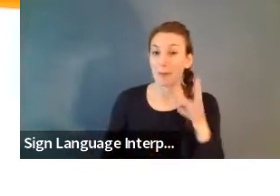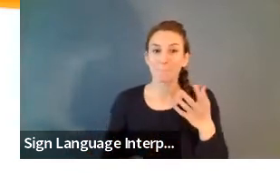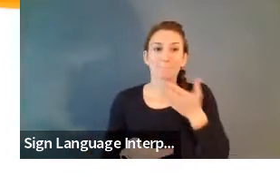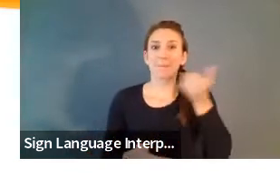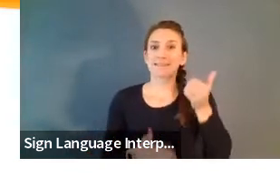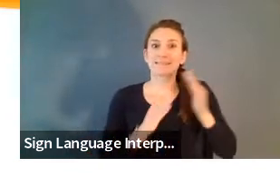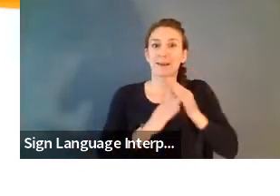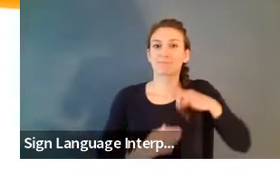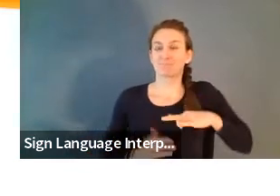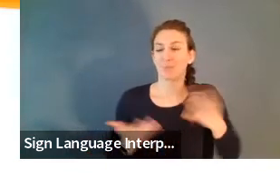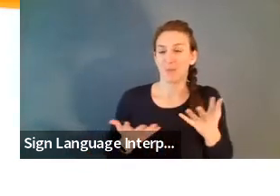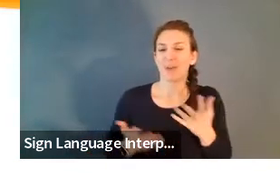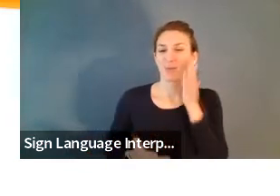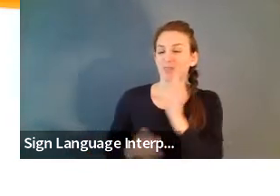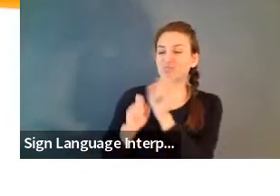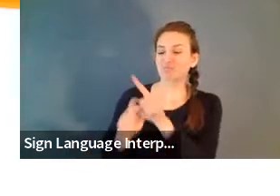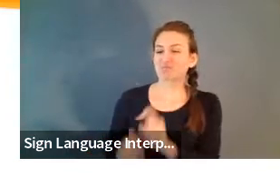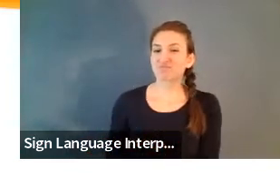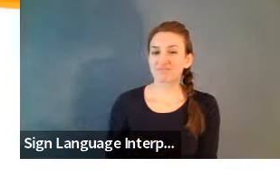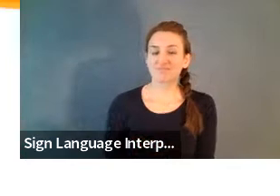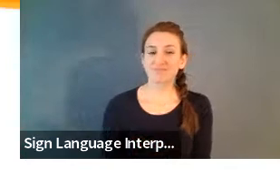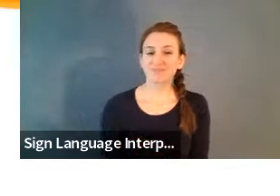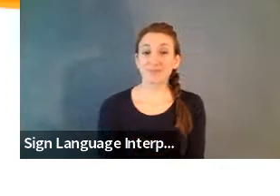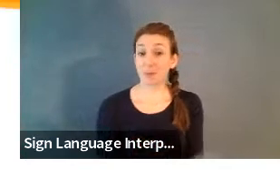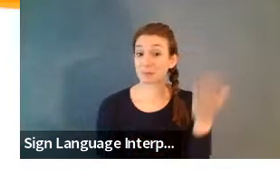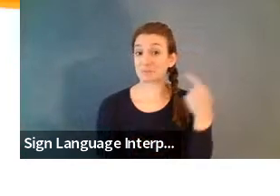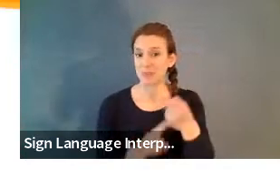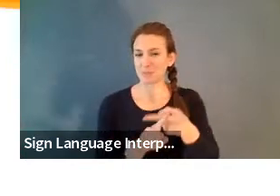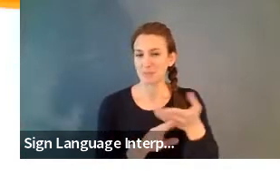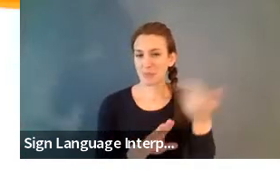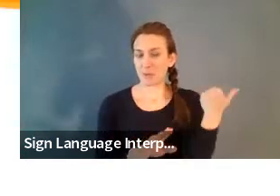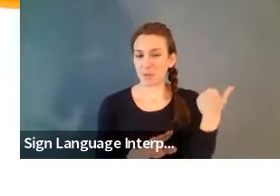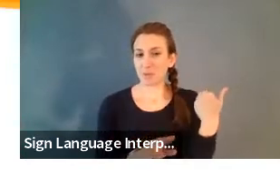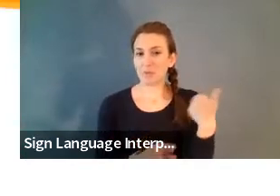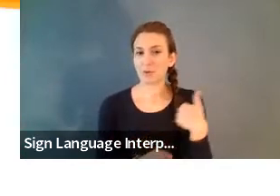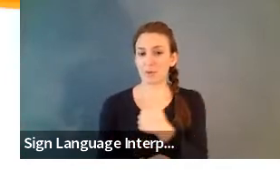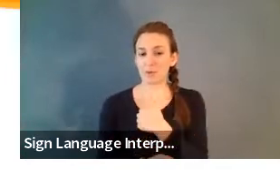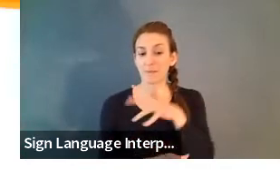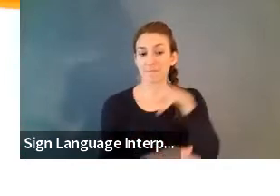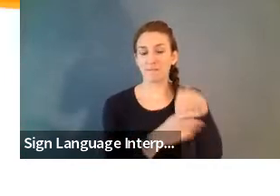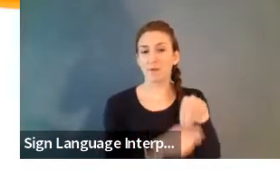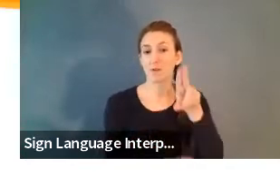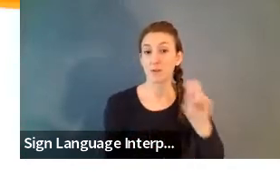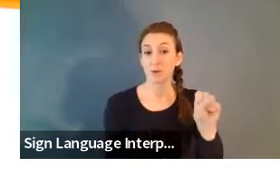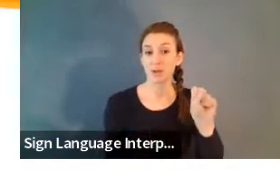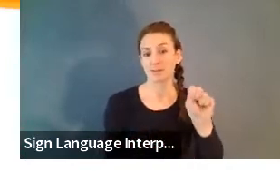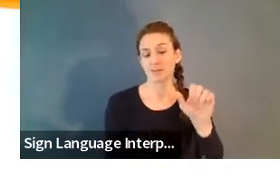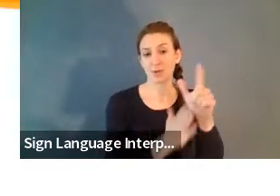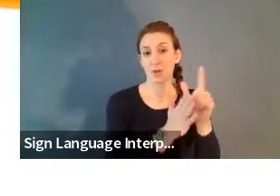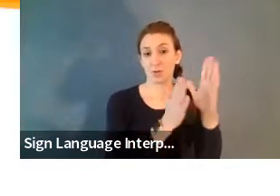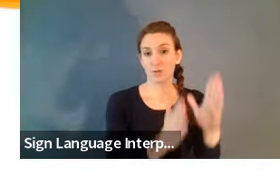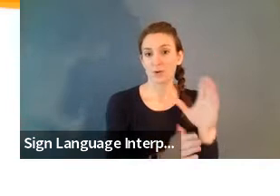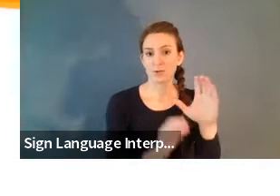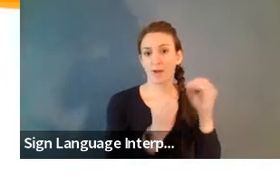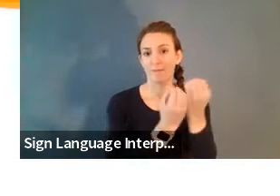But earlier, just last month, we participated with the United States Attorney's Office for the Eastern District of